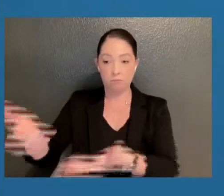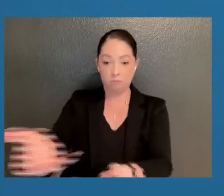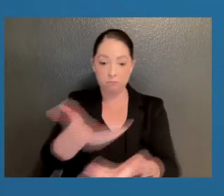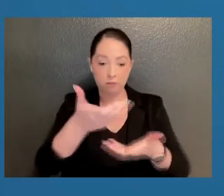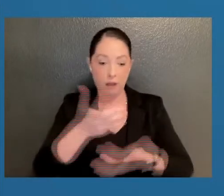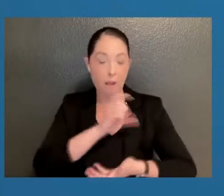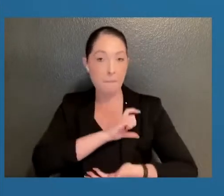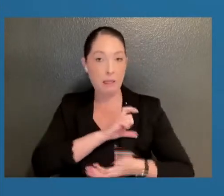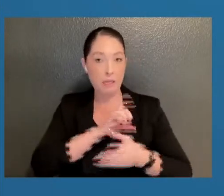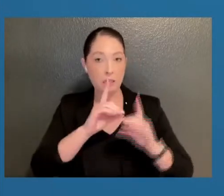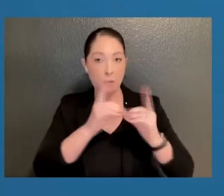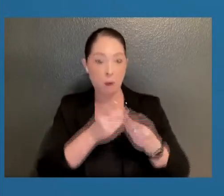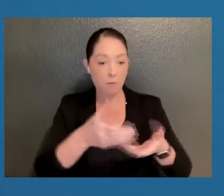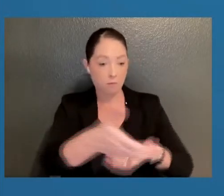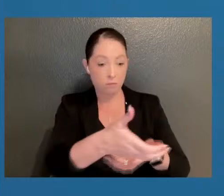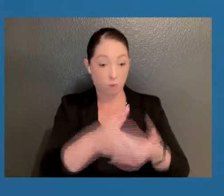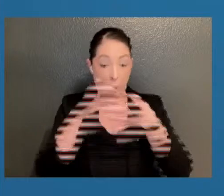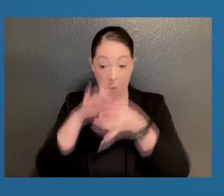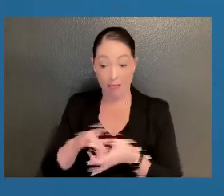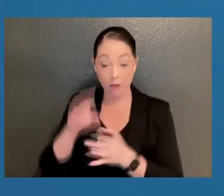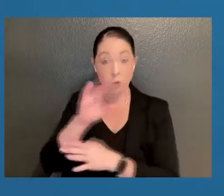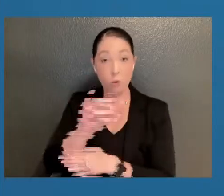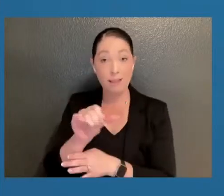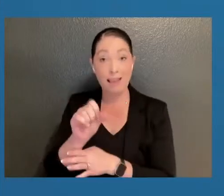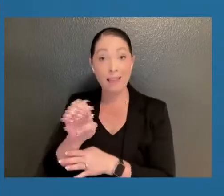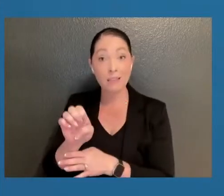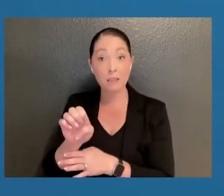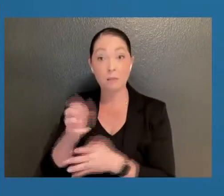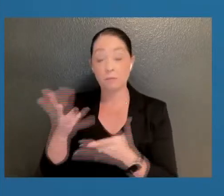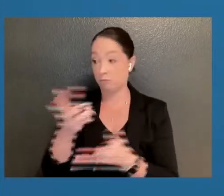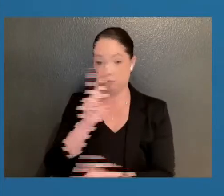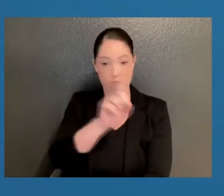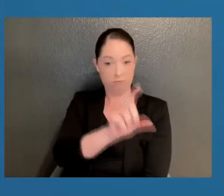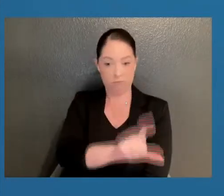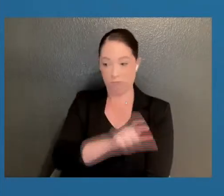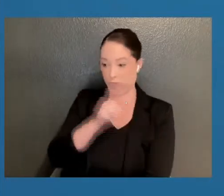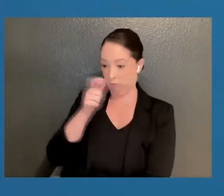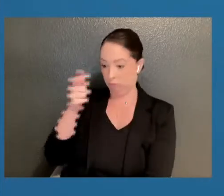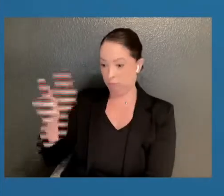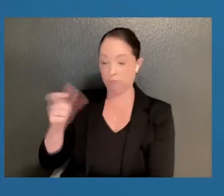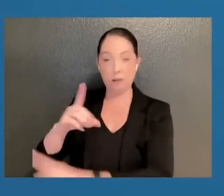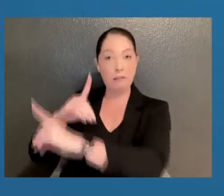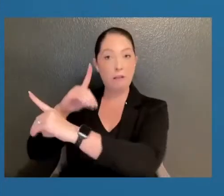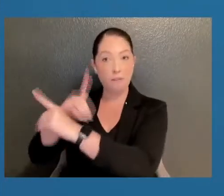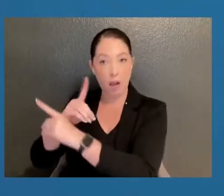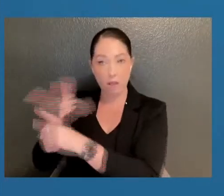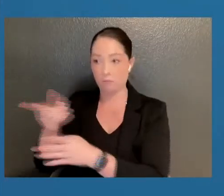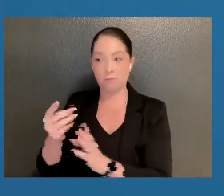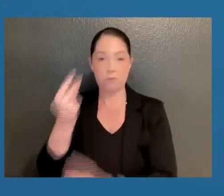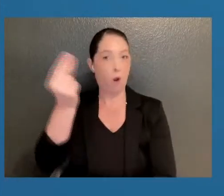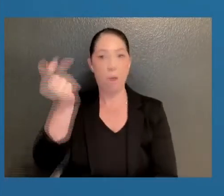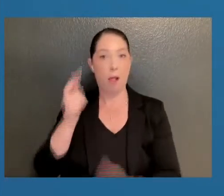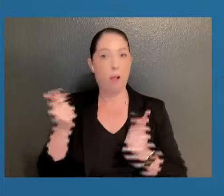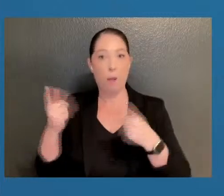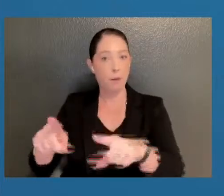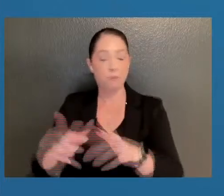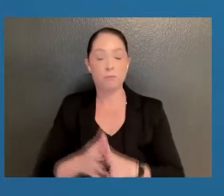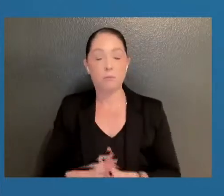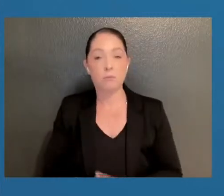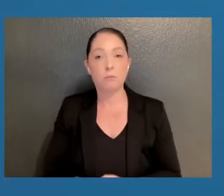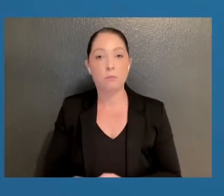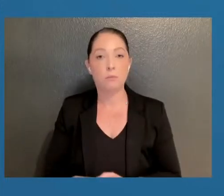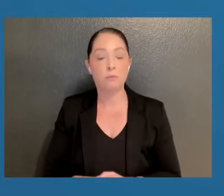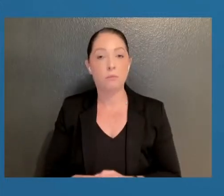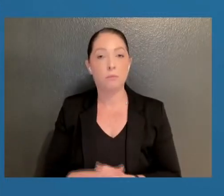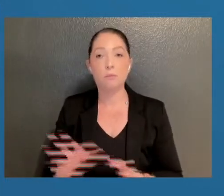may be relevant to the case has to go into the hands of the defense counsel. We do that automatically. Andrew? Maybe